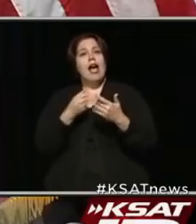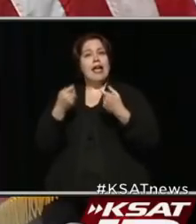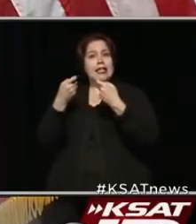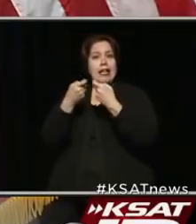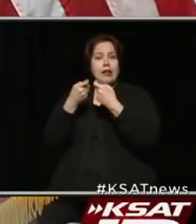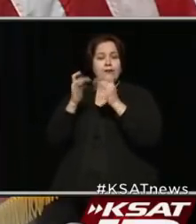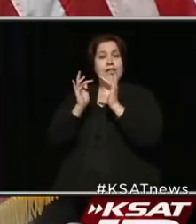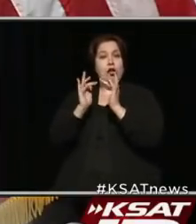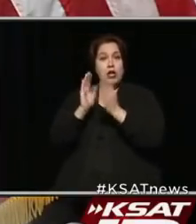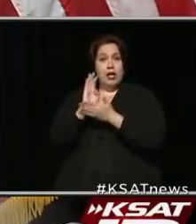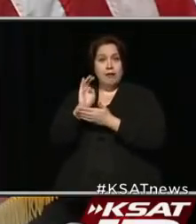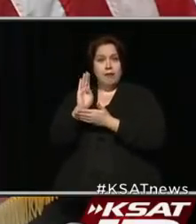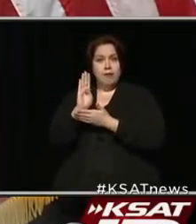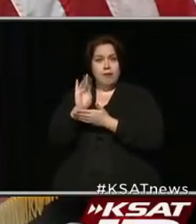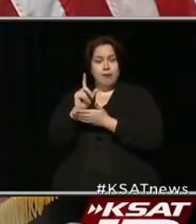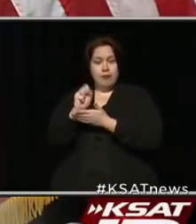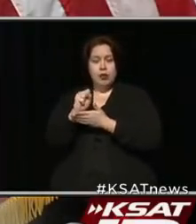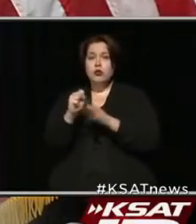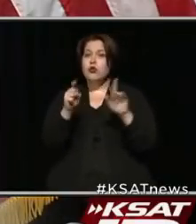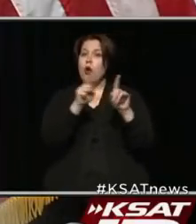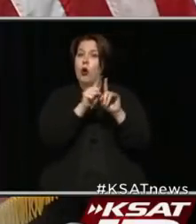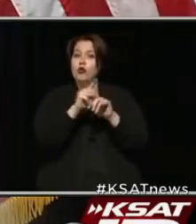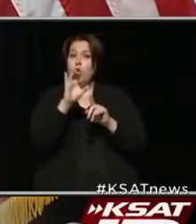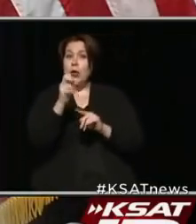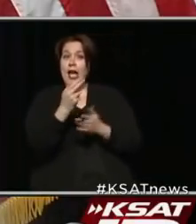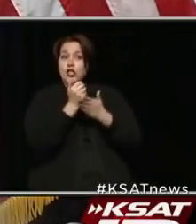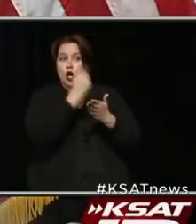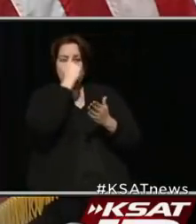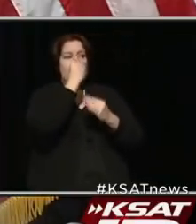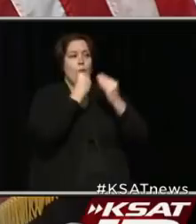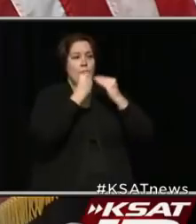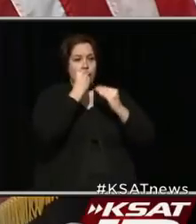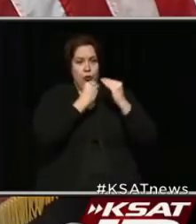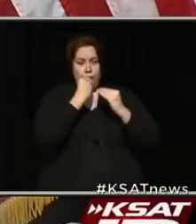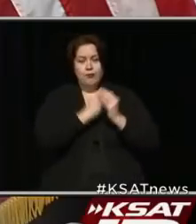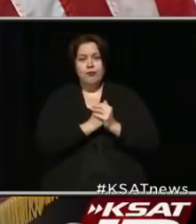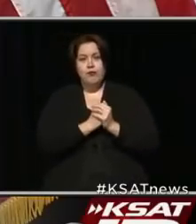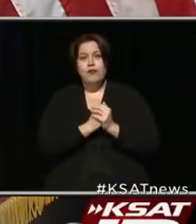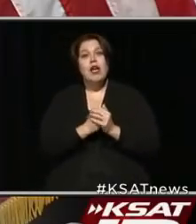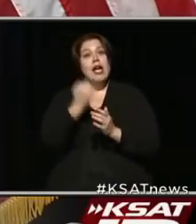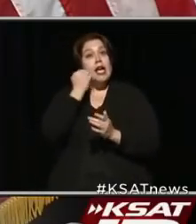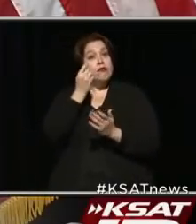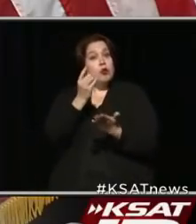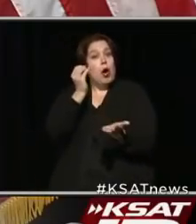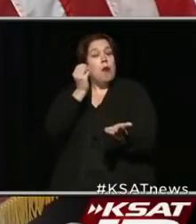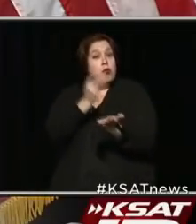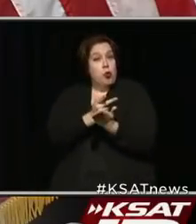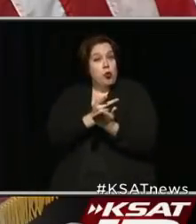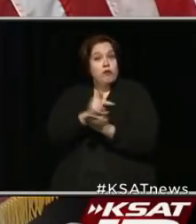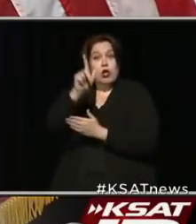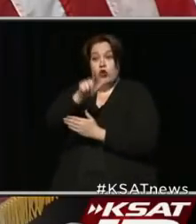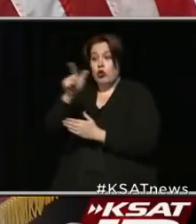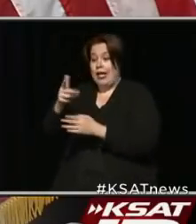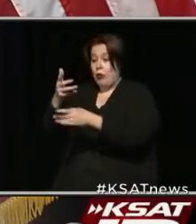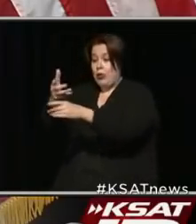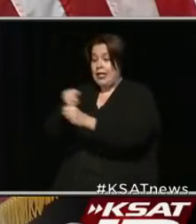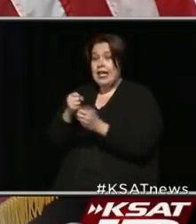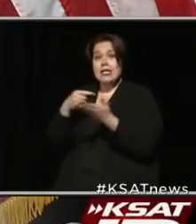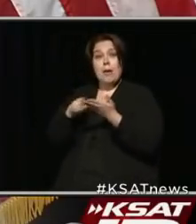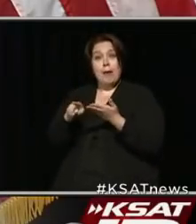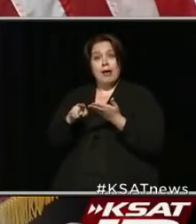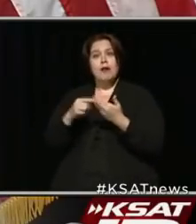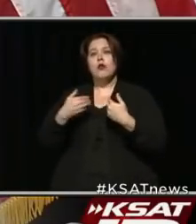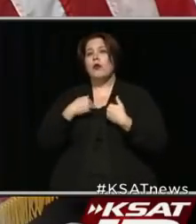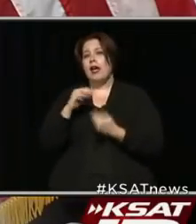cash assistance for fuel and groceries as well. If you are approved and your landlord receives a payment, we have a